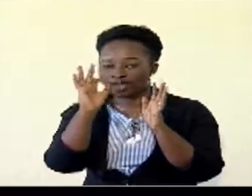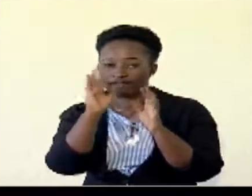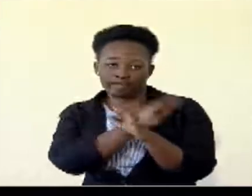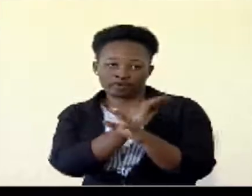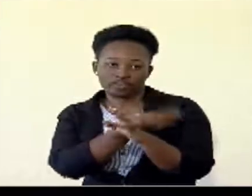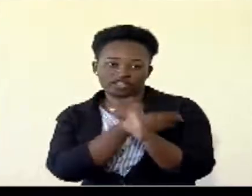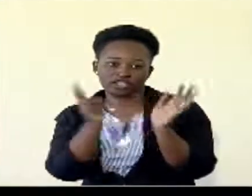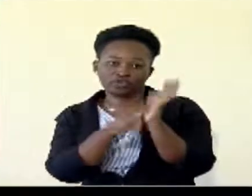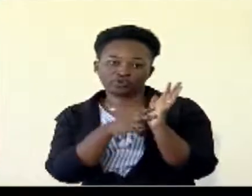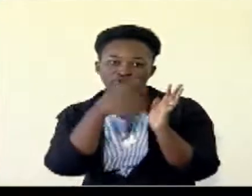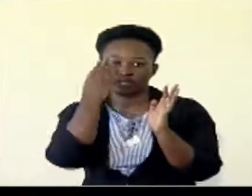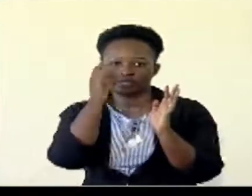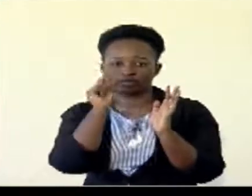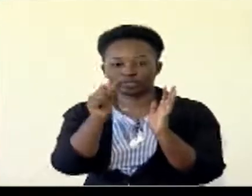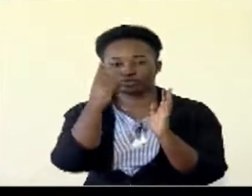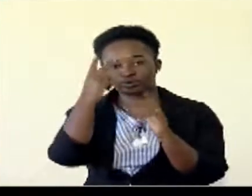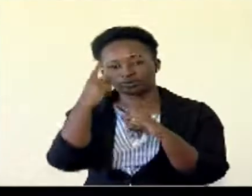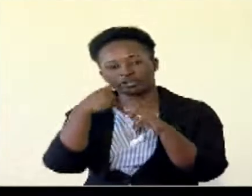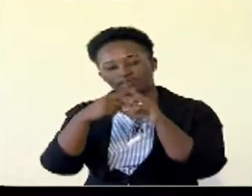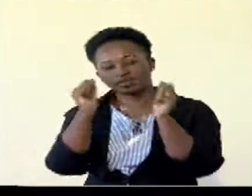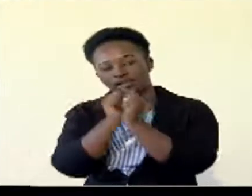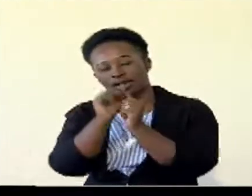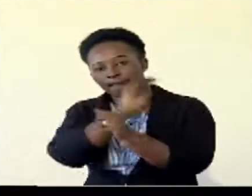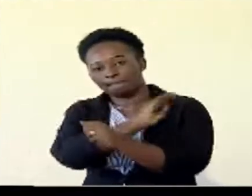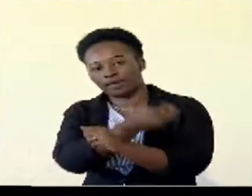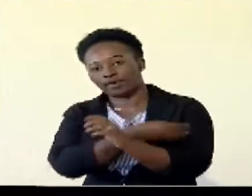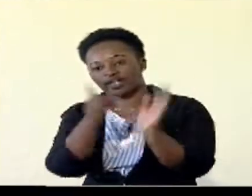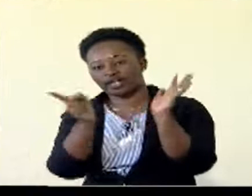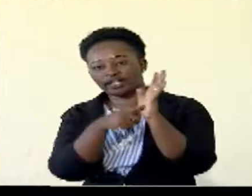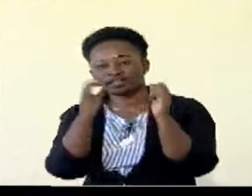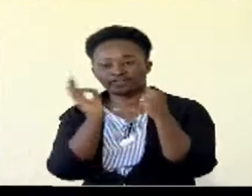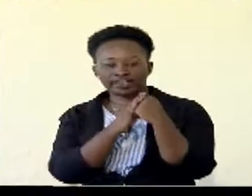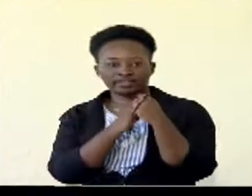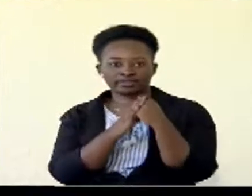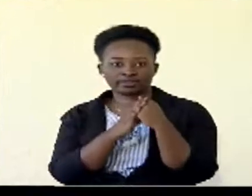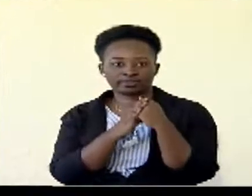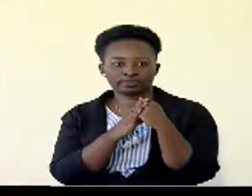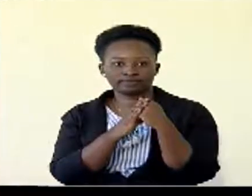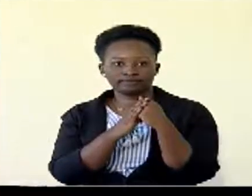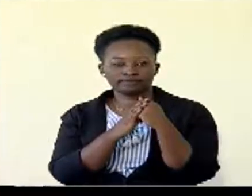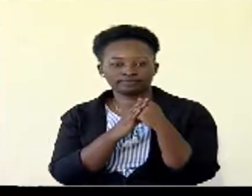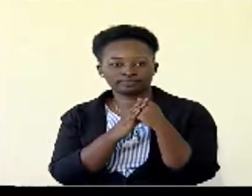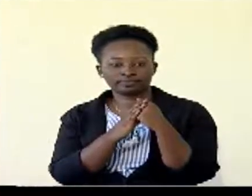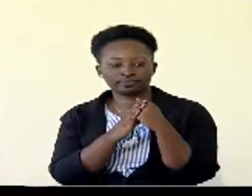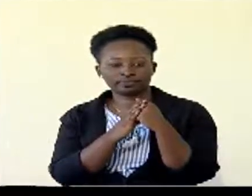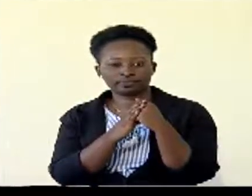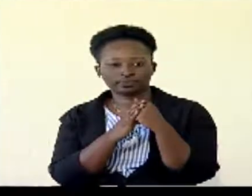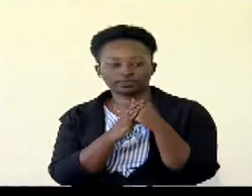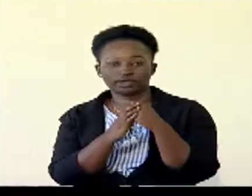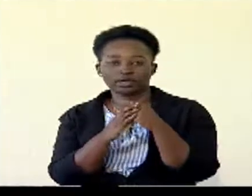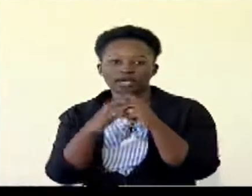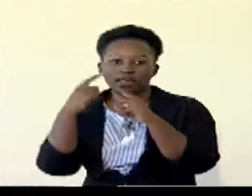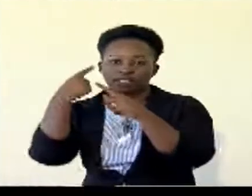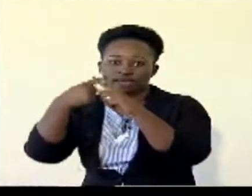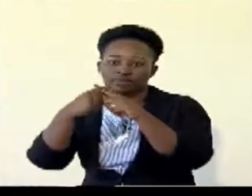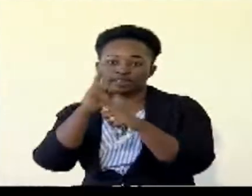force, which is 3.2 times 10 to power negative 8. Then times